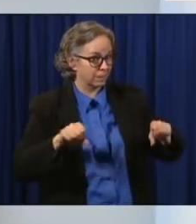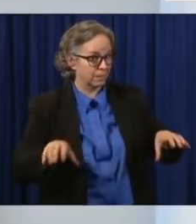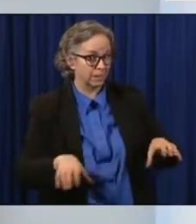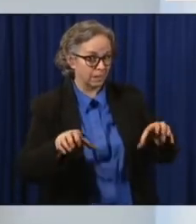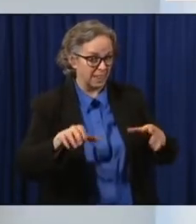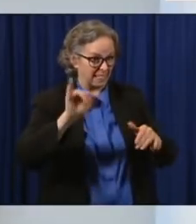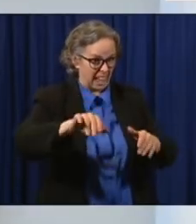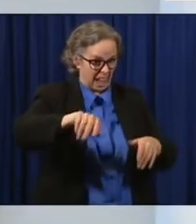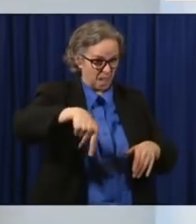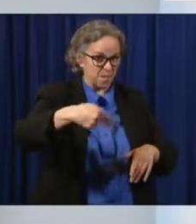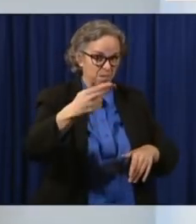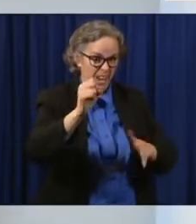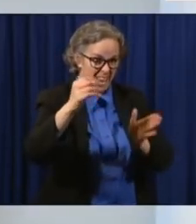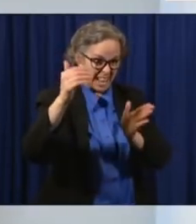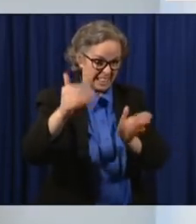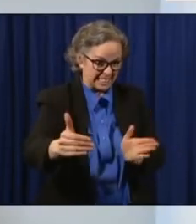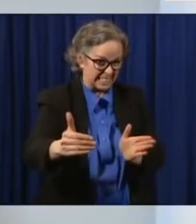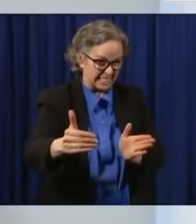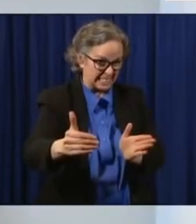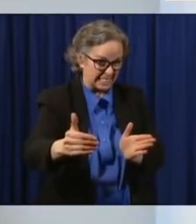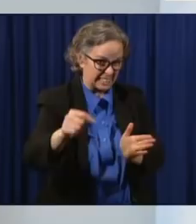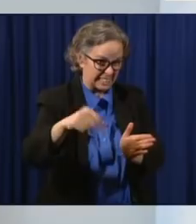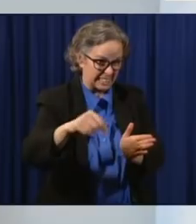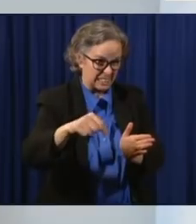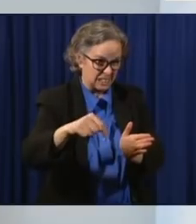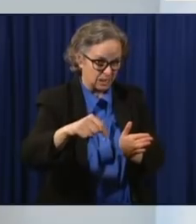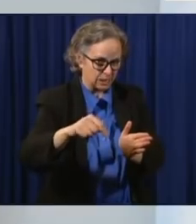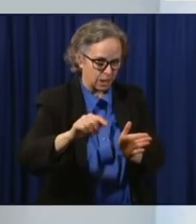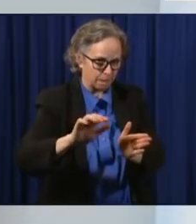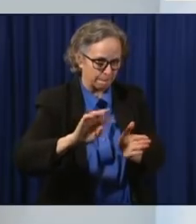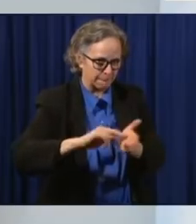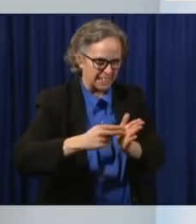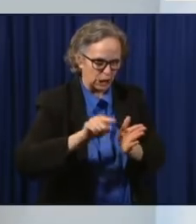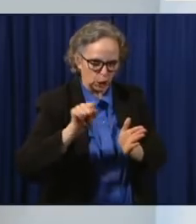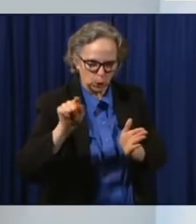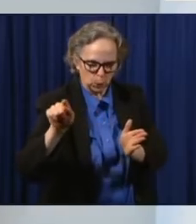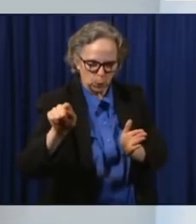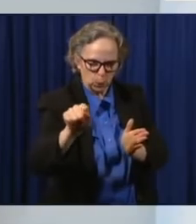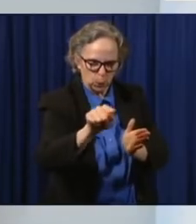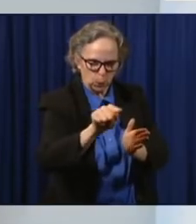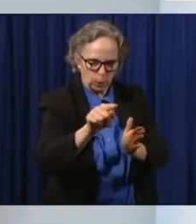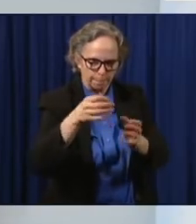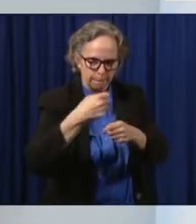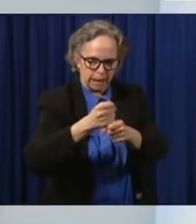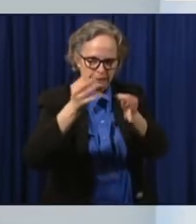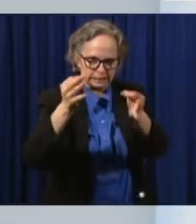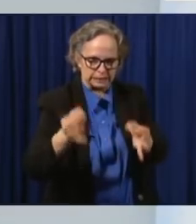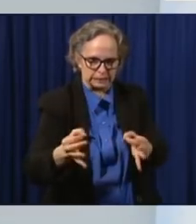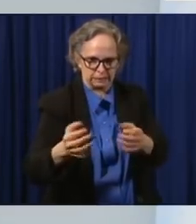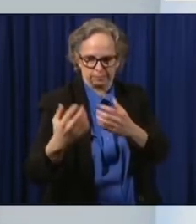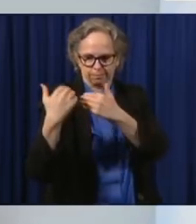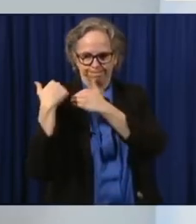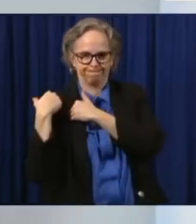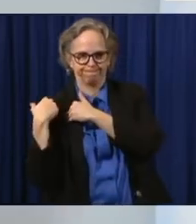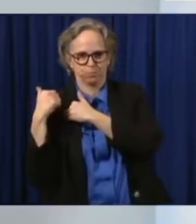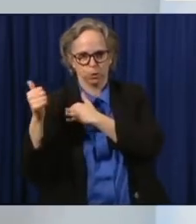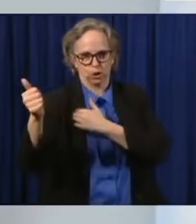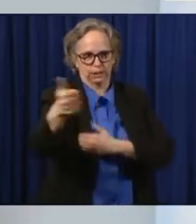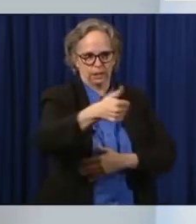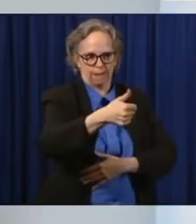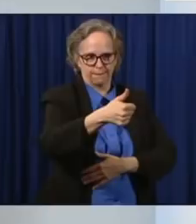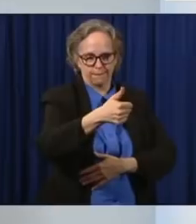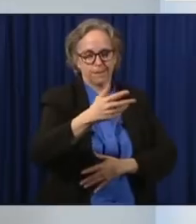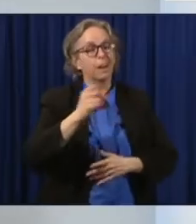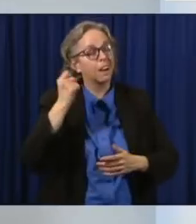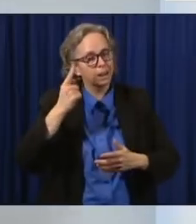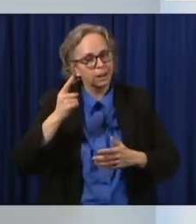phase, depends on that individual and collective responsibility. I think about it from a health